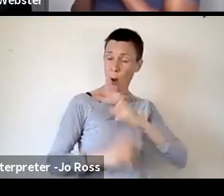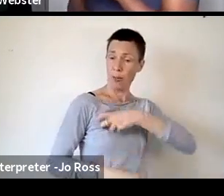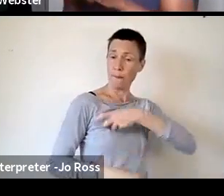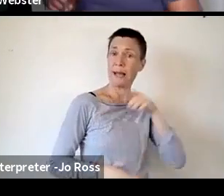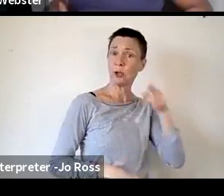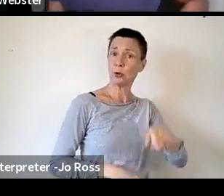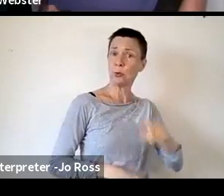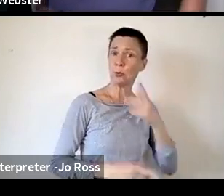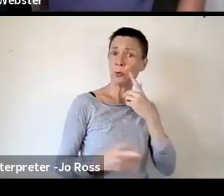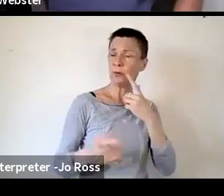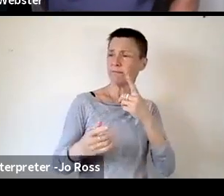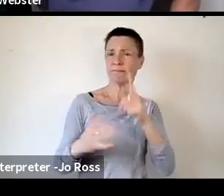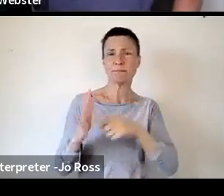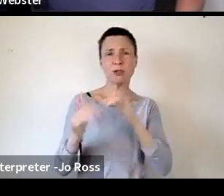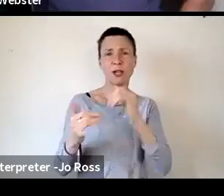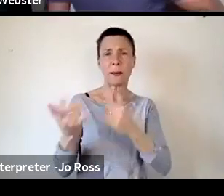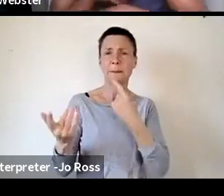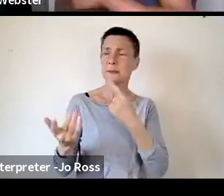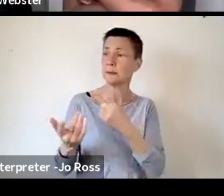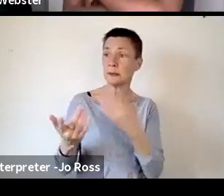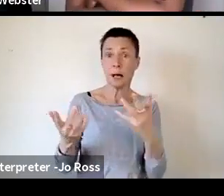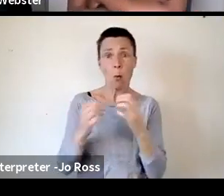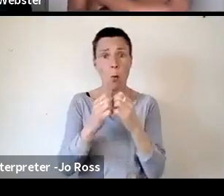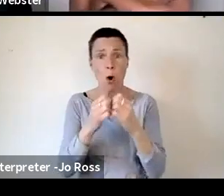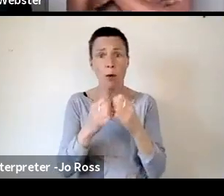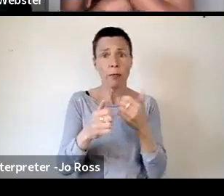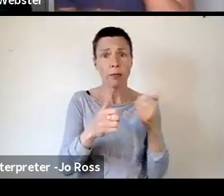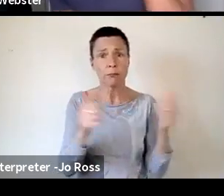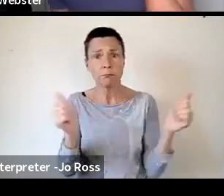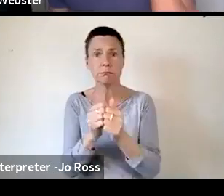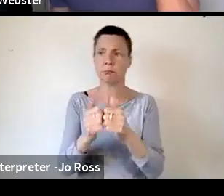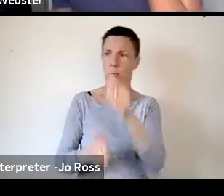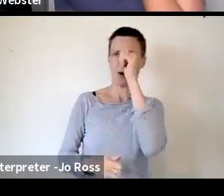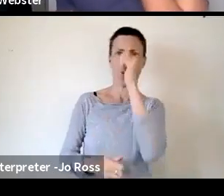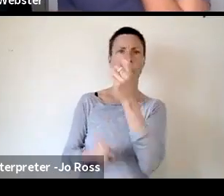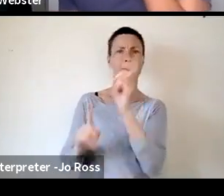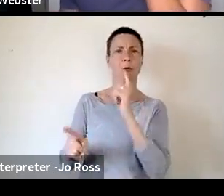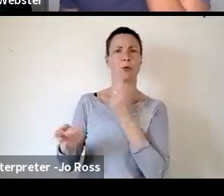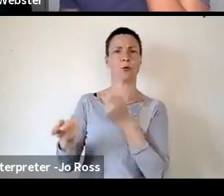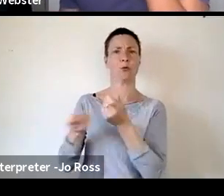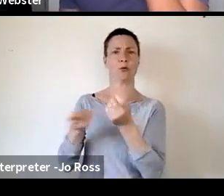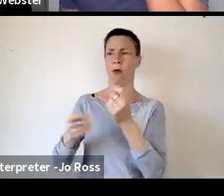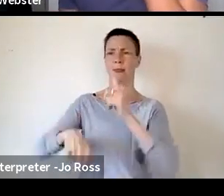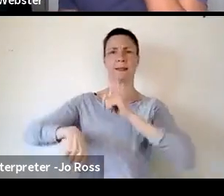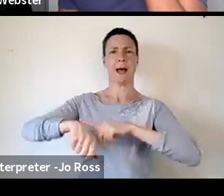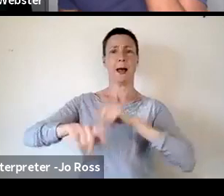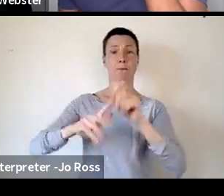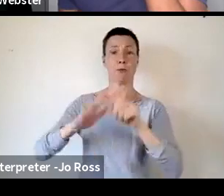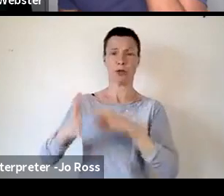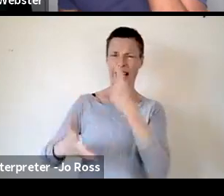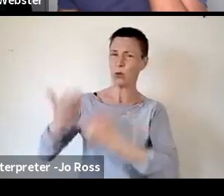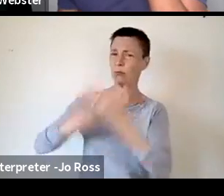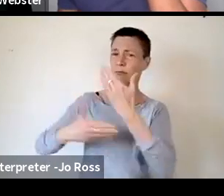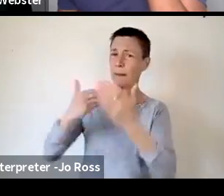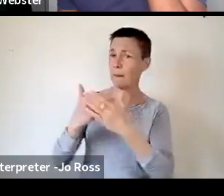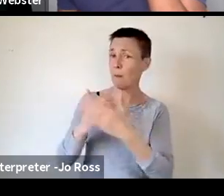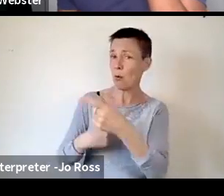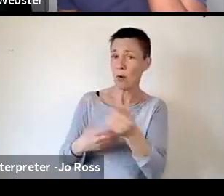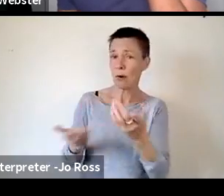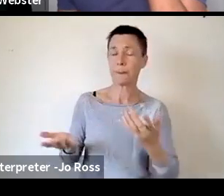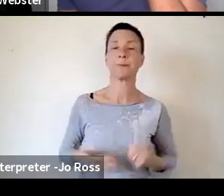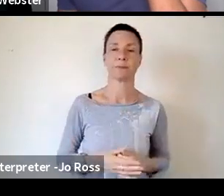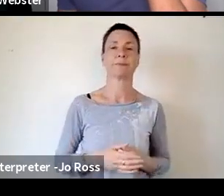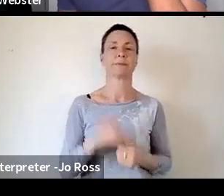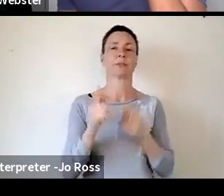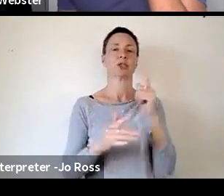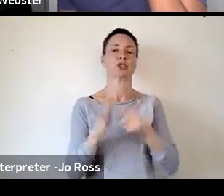James. She's asking if it's something worth getting behind. I mean, we know the guys who run it, right? Do you want to tell us a bit about it? Yeah,